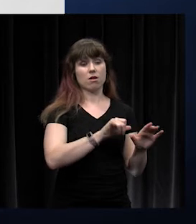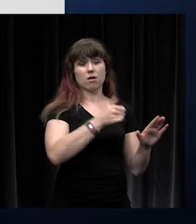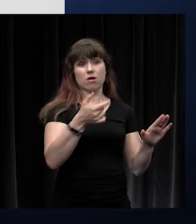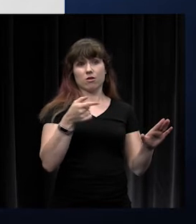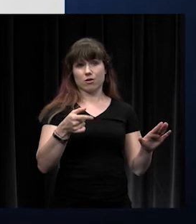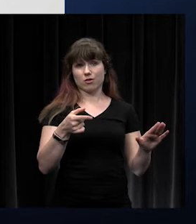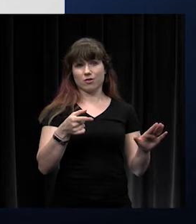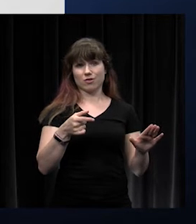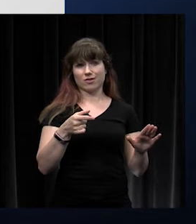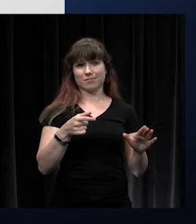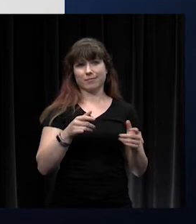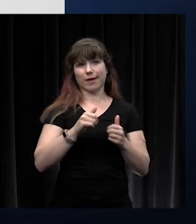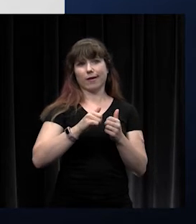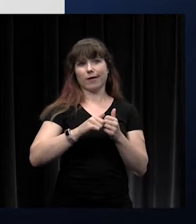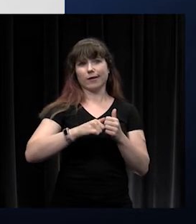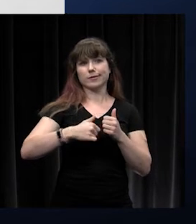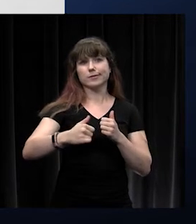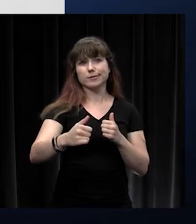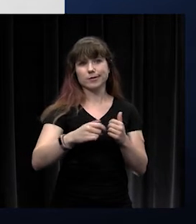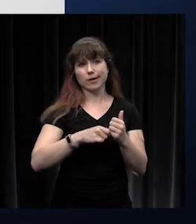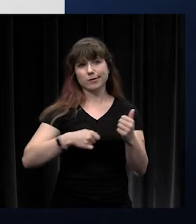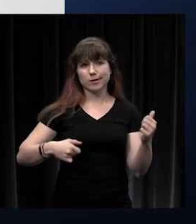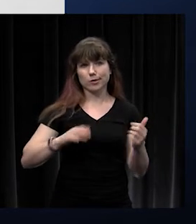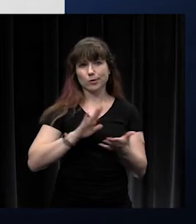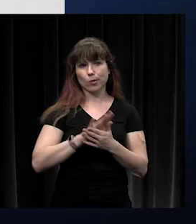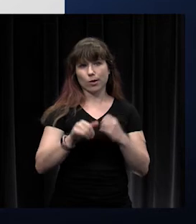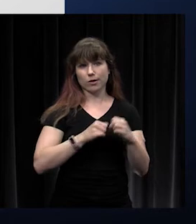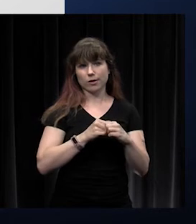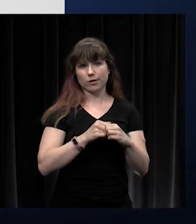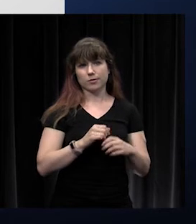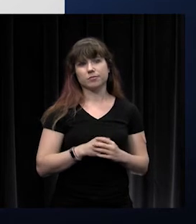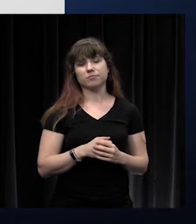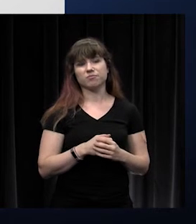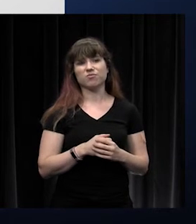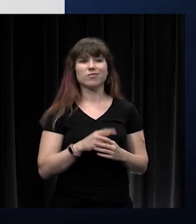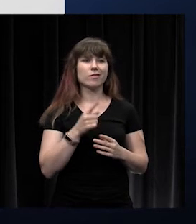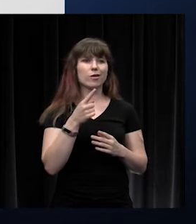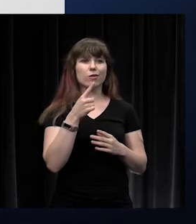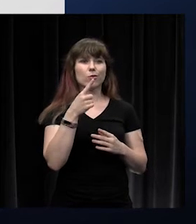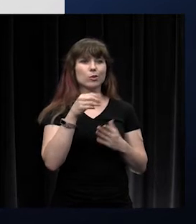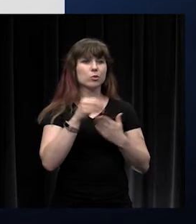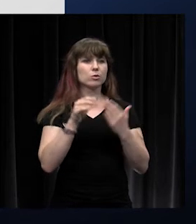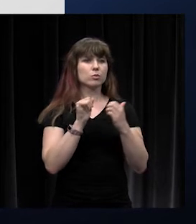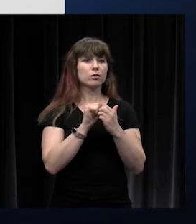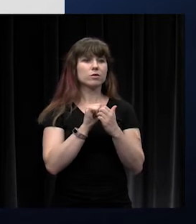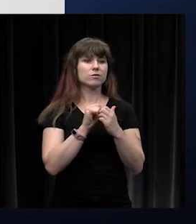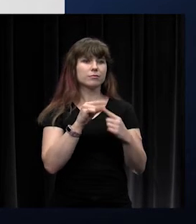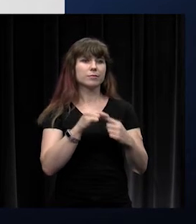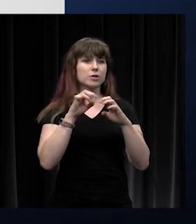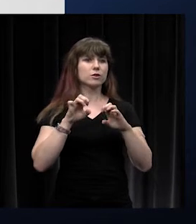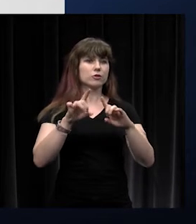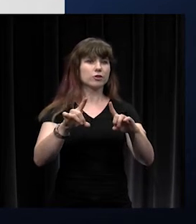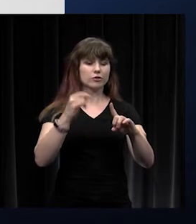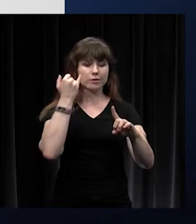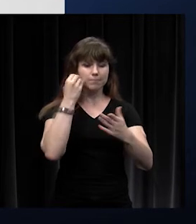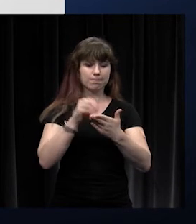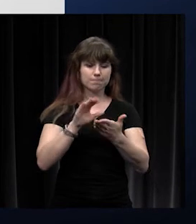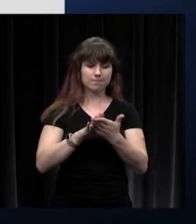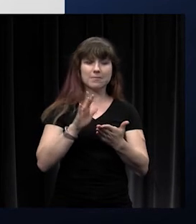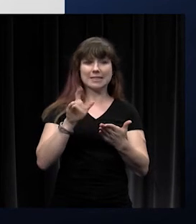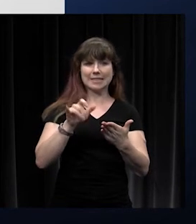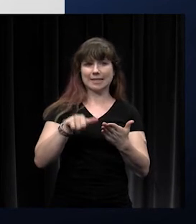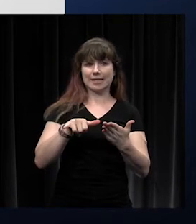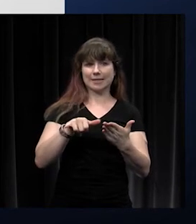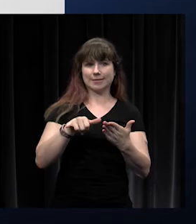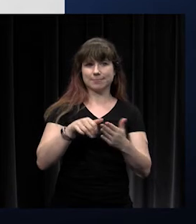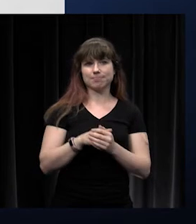extended school year summer school, and those are for our students that receive special education, have that written in their IEP that they meet that criteria. And